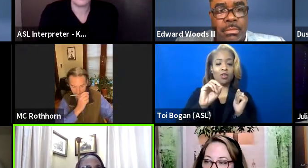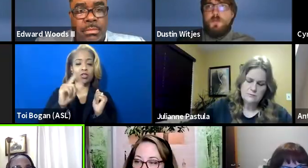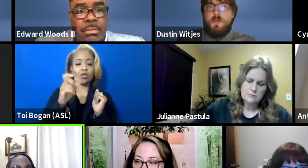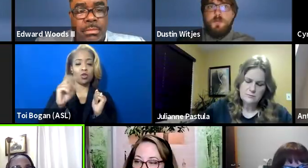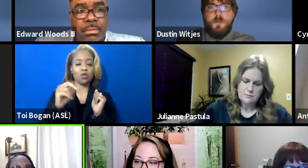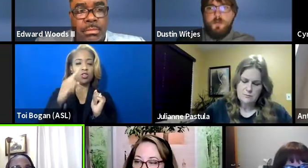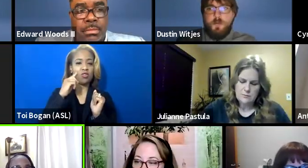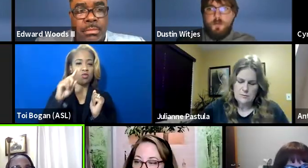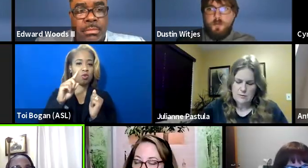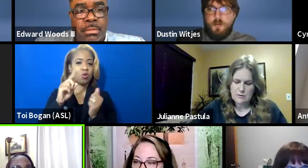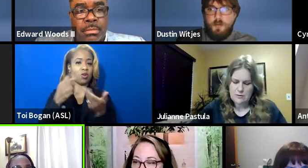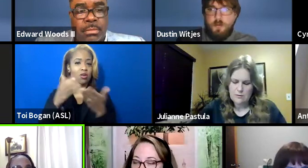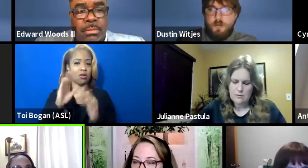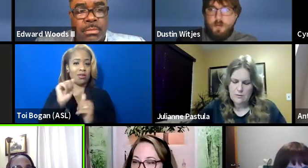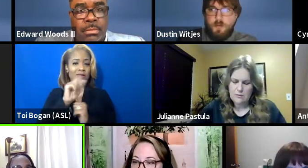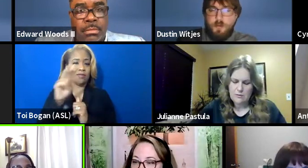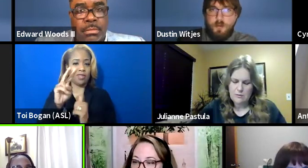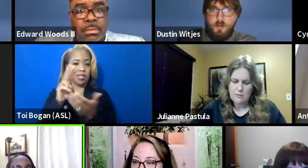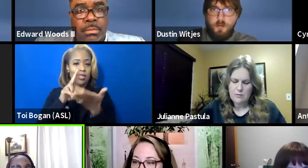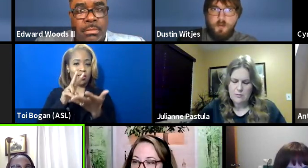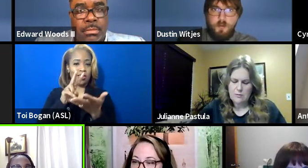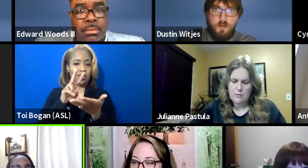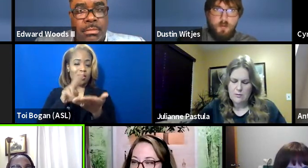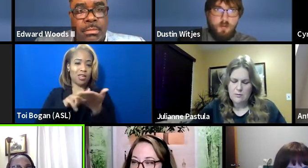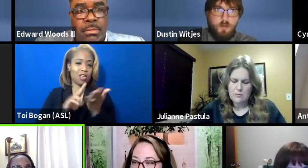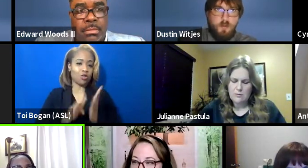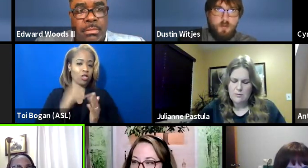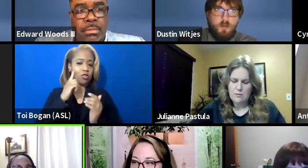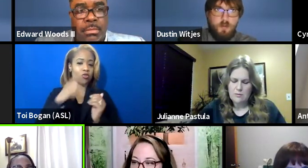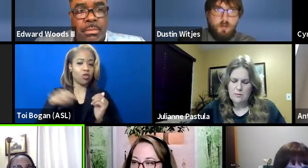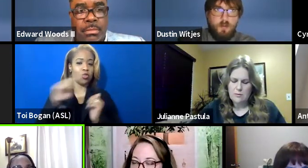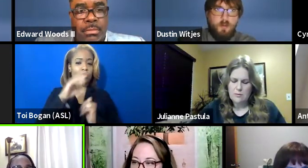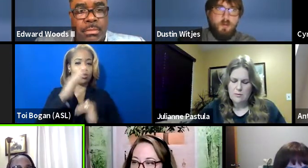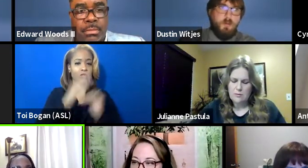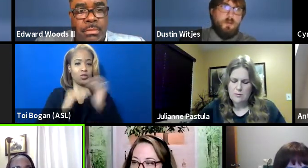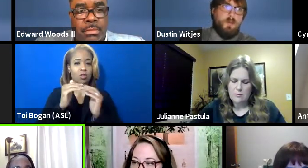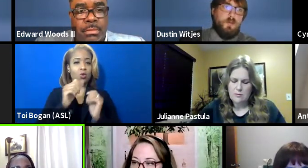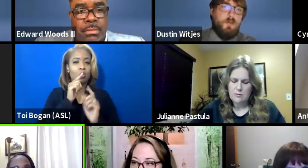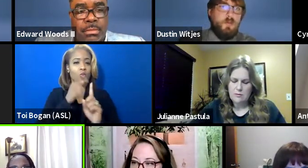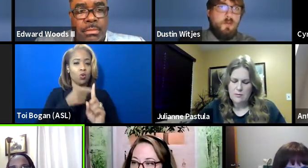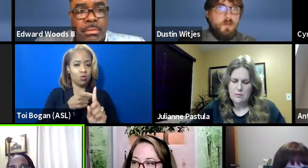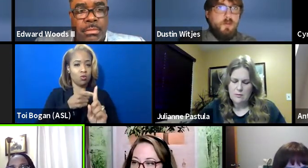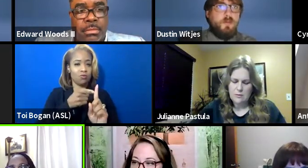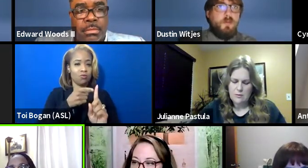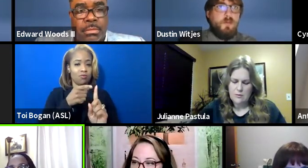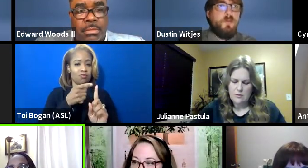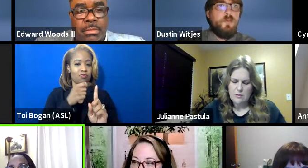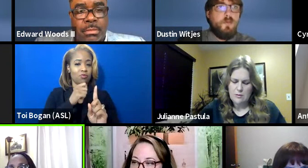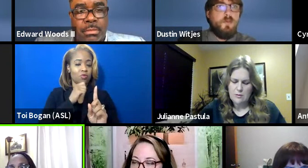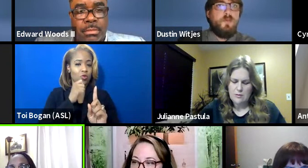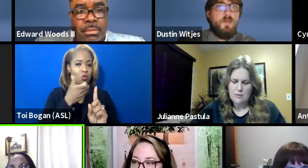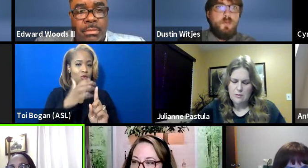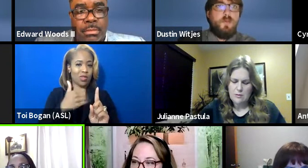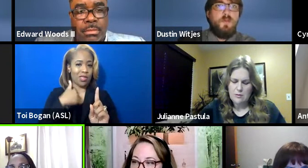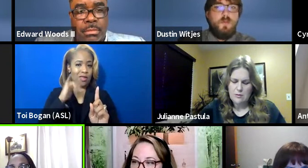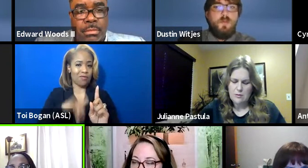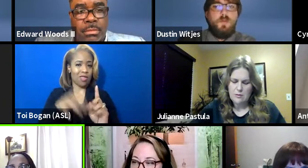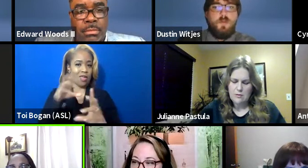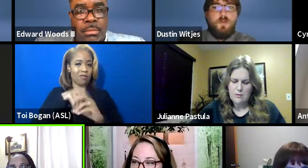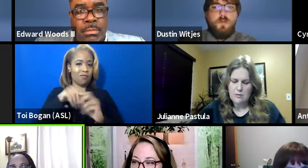contractors for those public hearing facilities that are without that option.